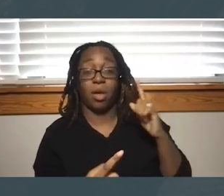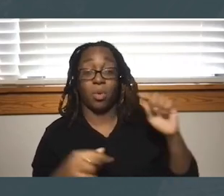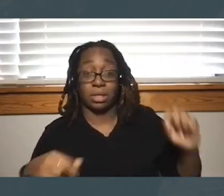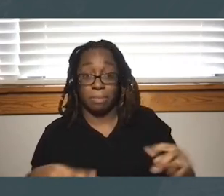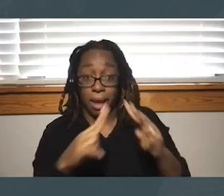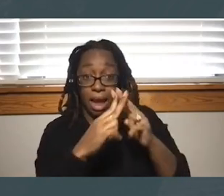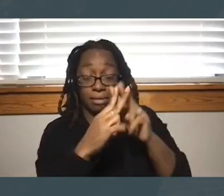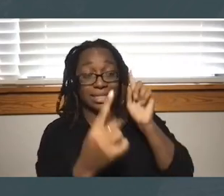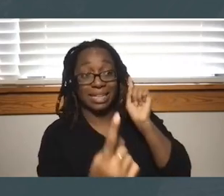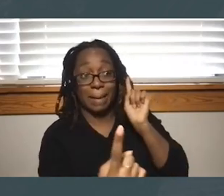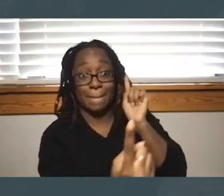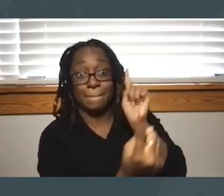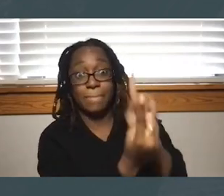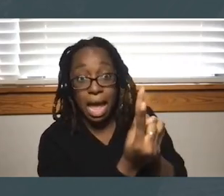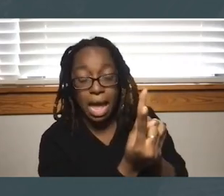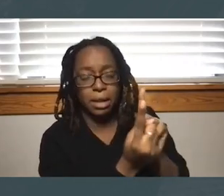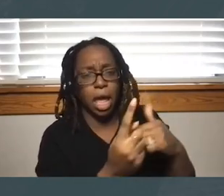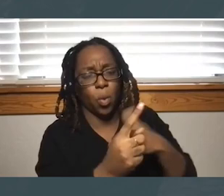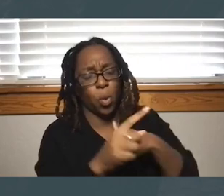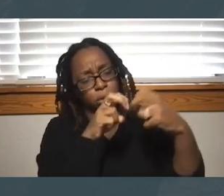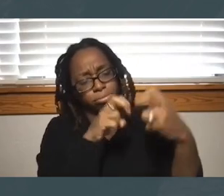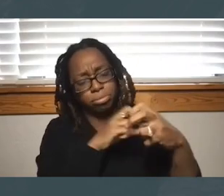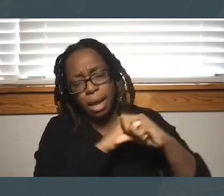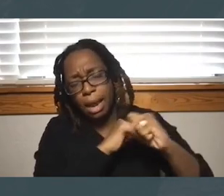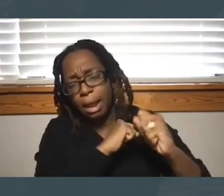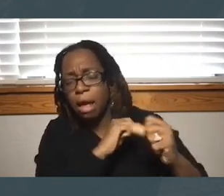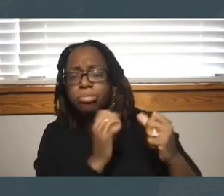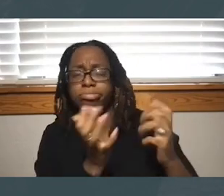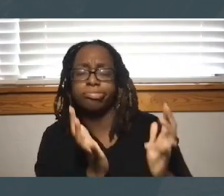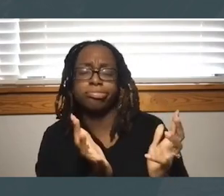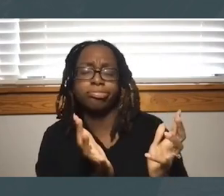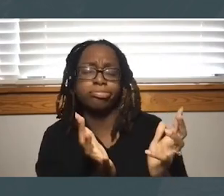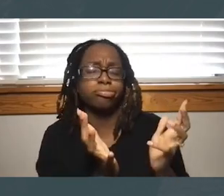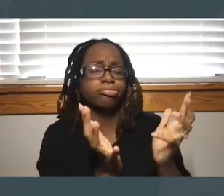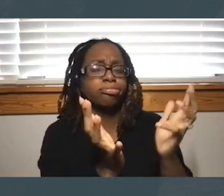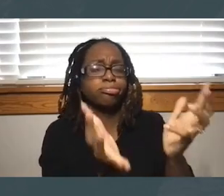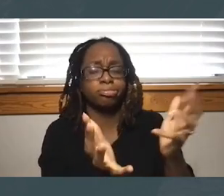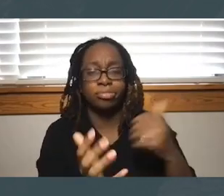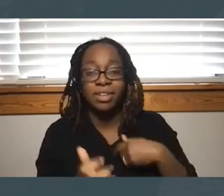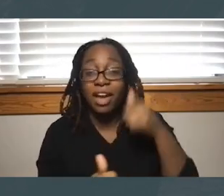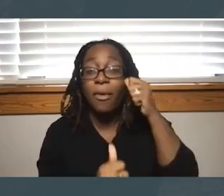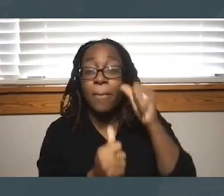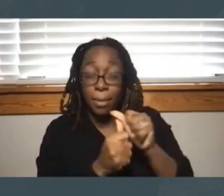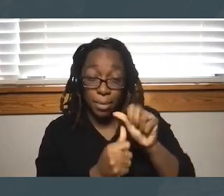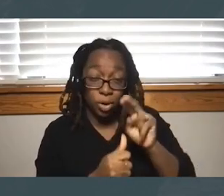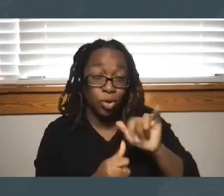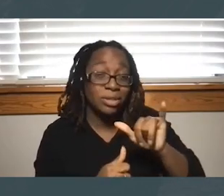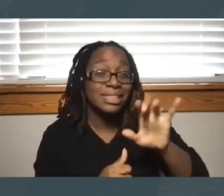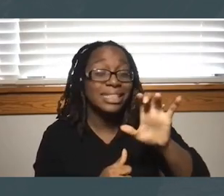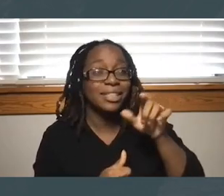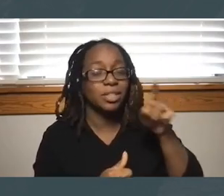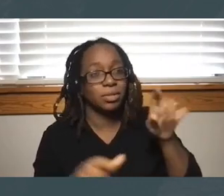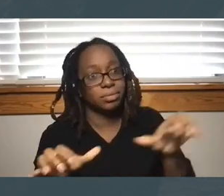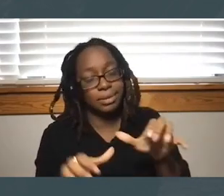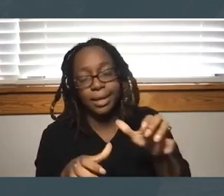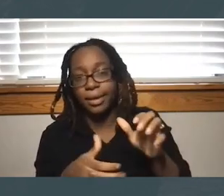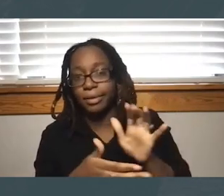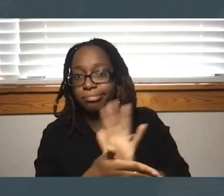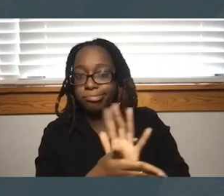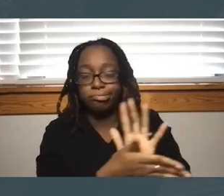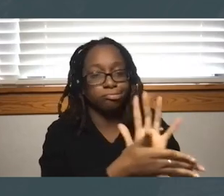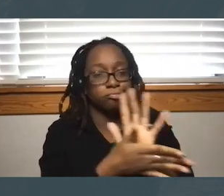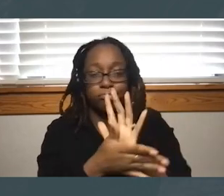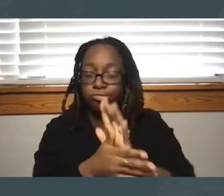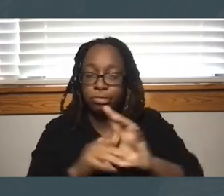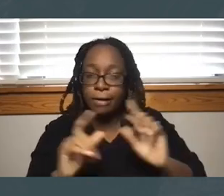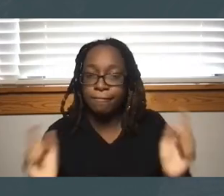meet and to talk at length. You know, I know you had curated film festivals in New York. It's hard actually to meet people in New York sometimes.